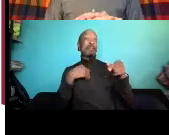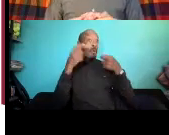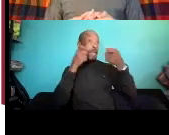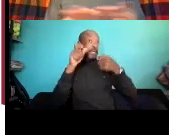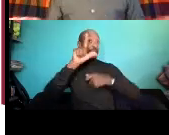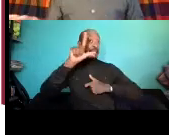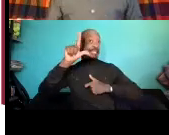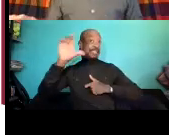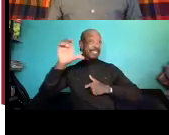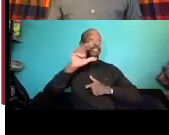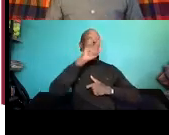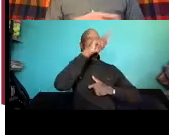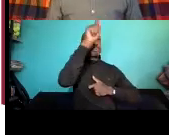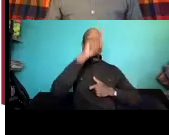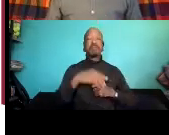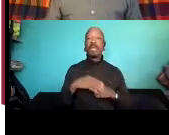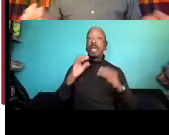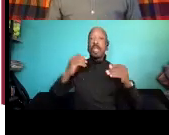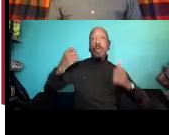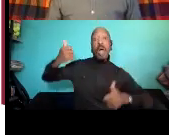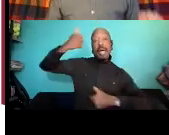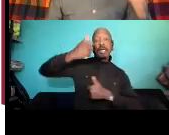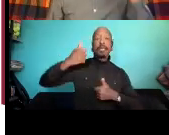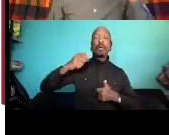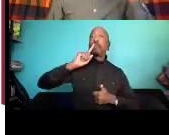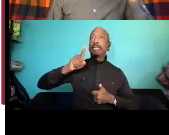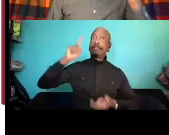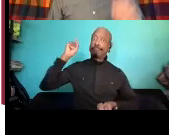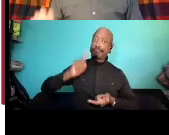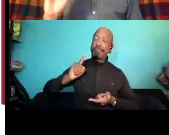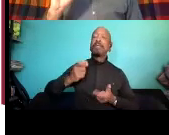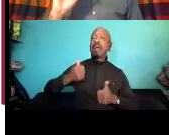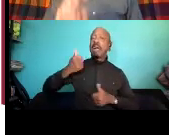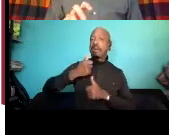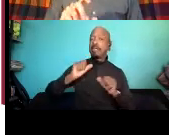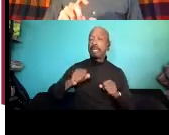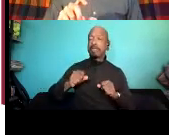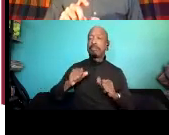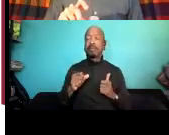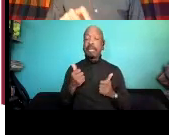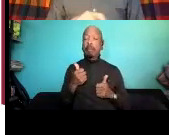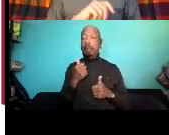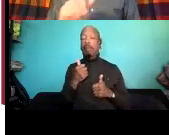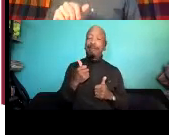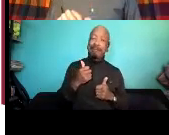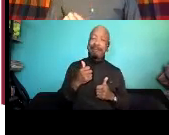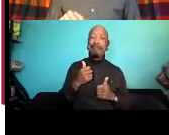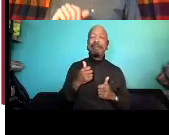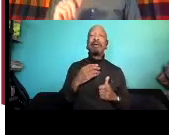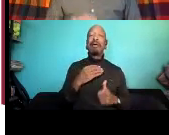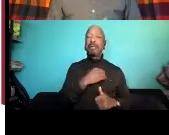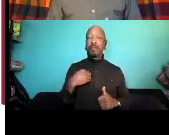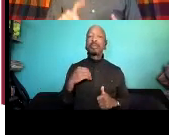there should be no hierarchy or as little hierarchy as possible in your cooperative, that members can